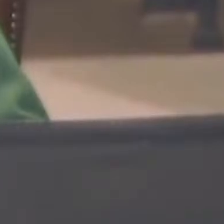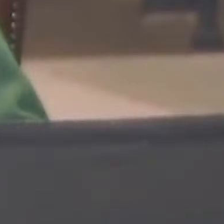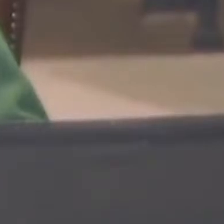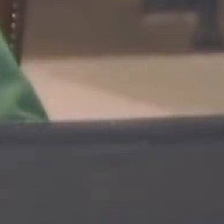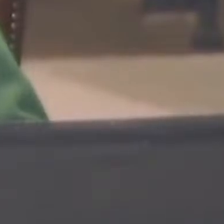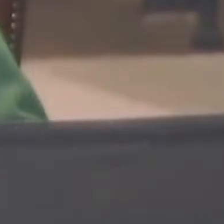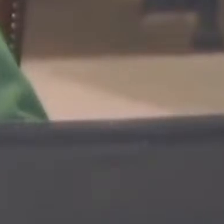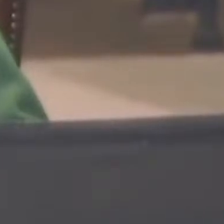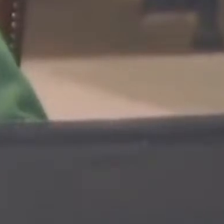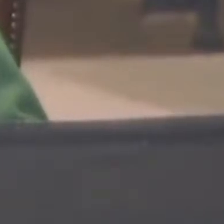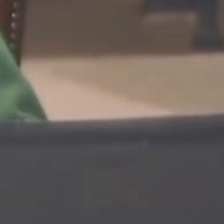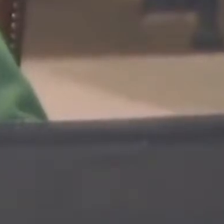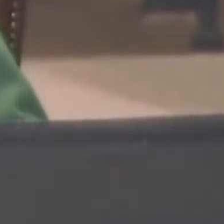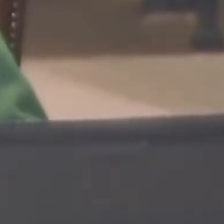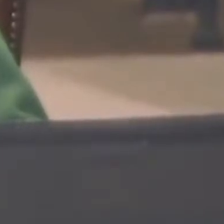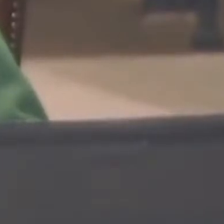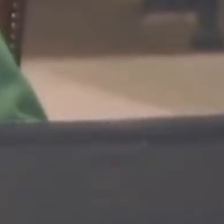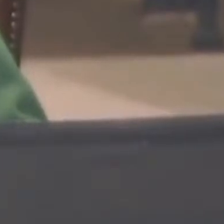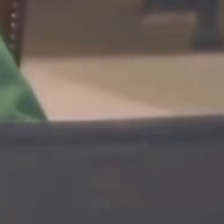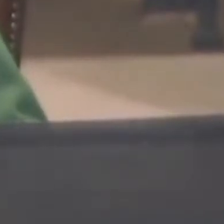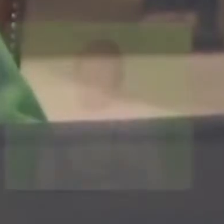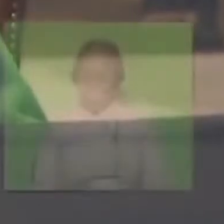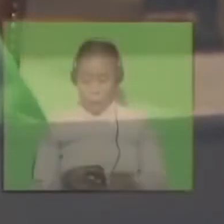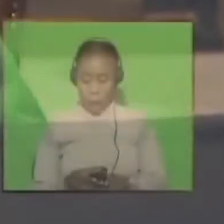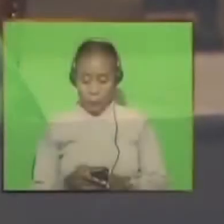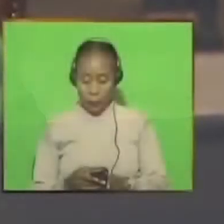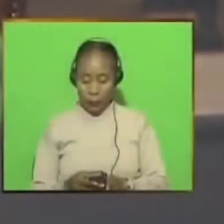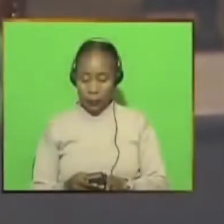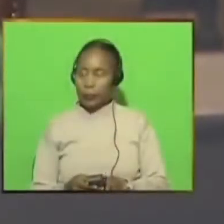been called to vote?